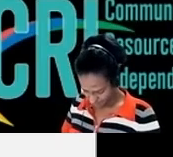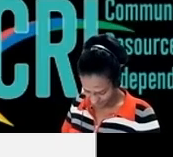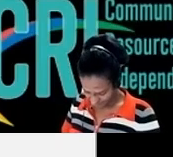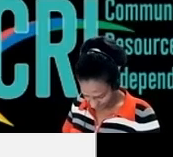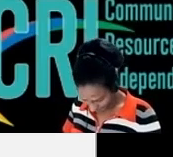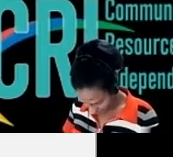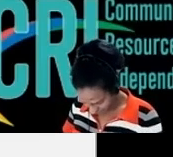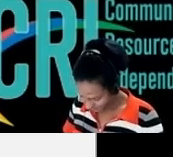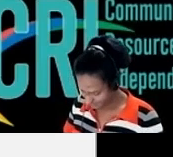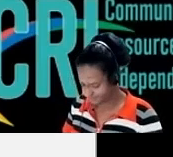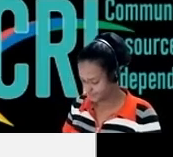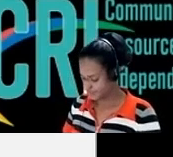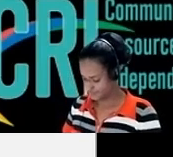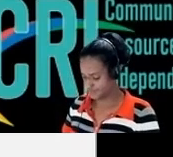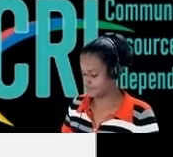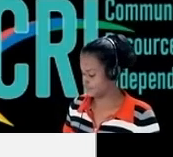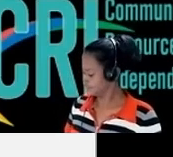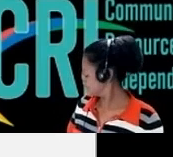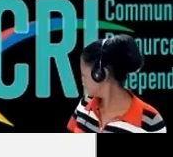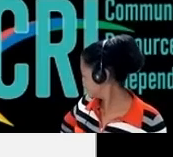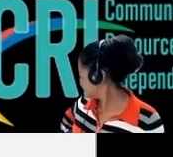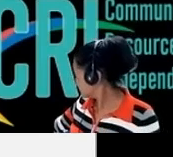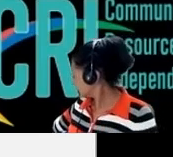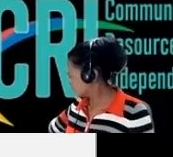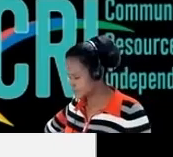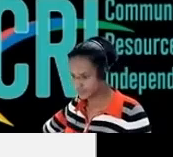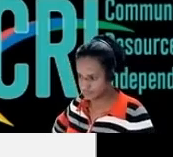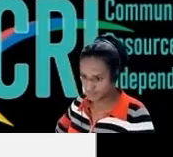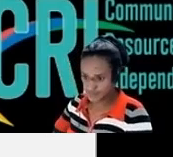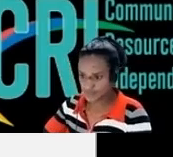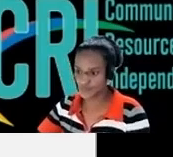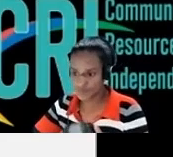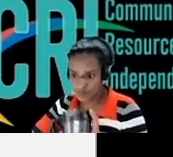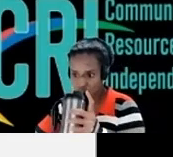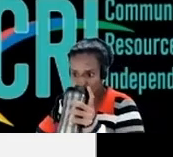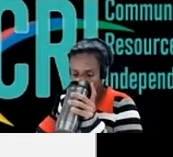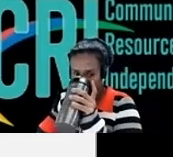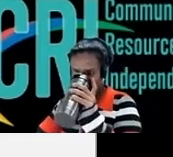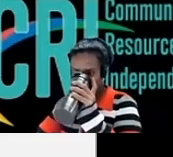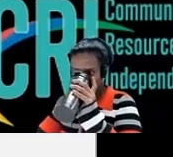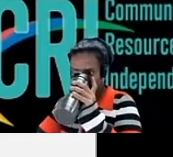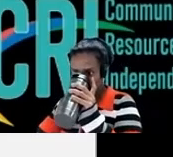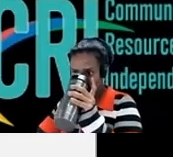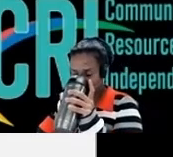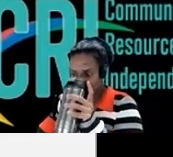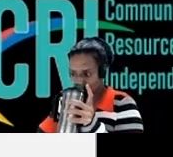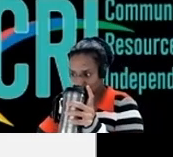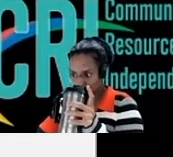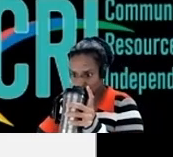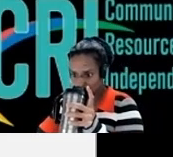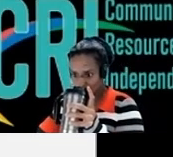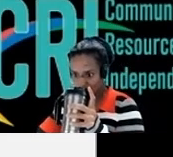But that's needs. what I was explaining to Mr. Bill, that you're very intelligent, you're very smart, you're trying to